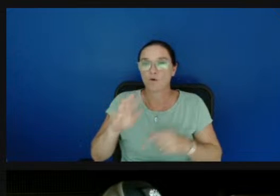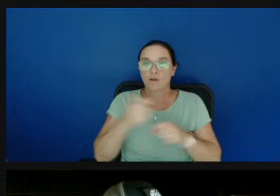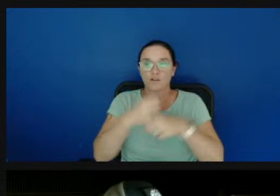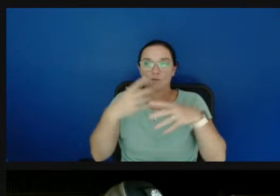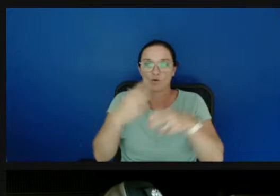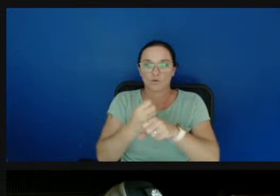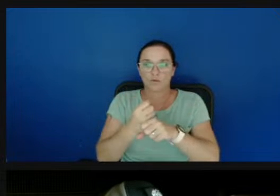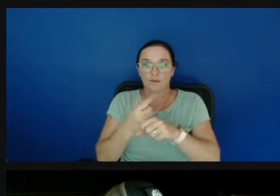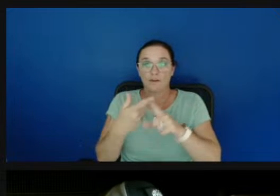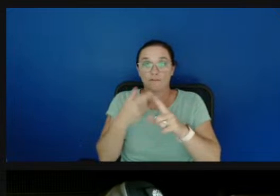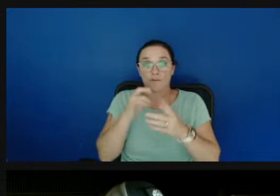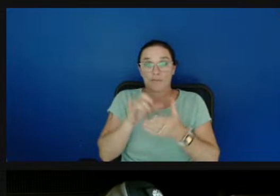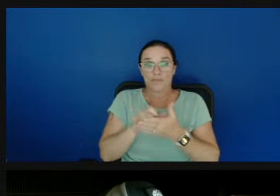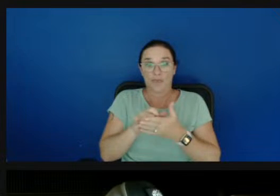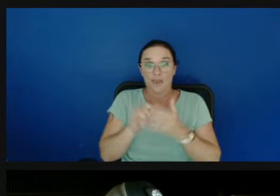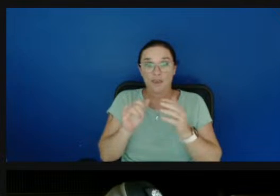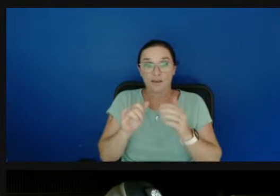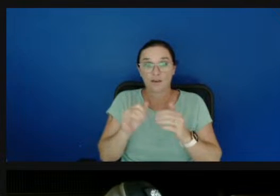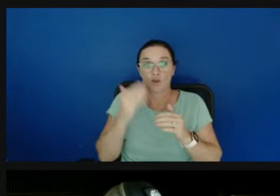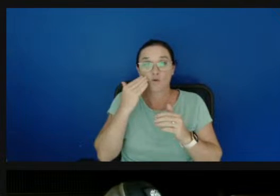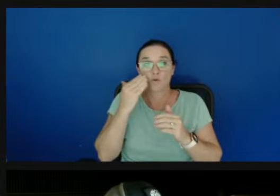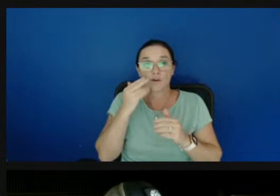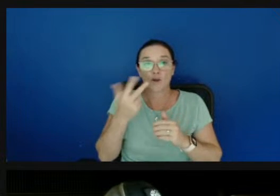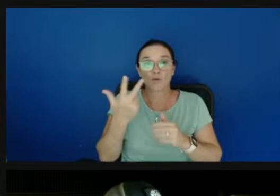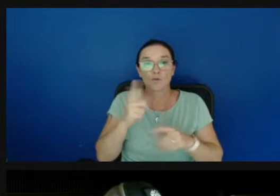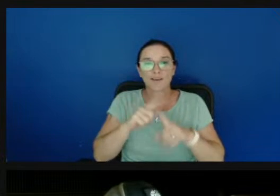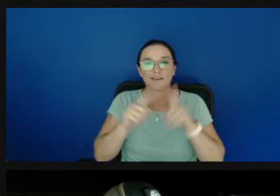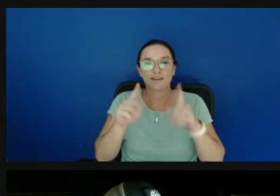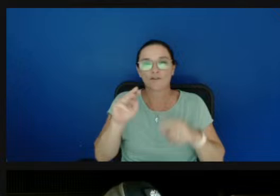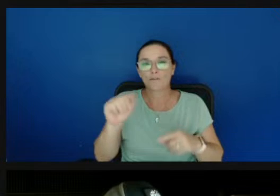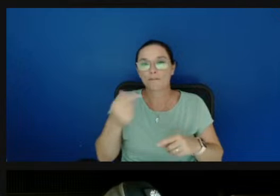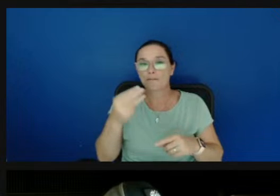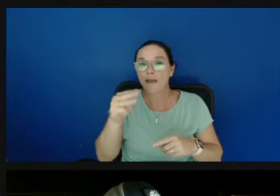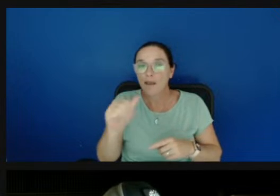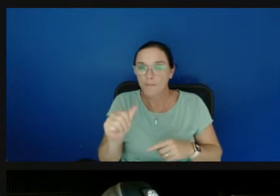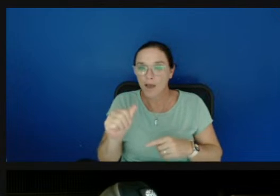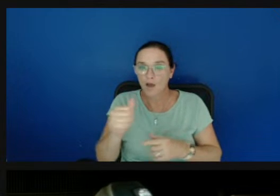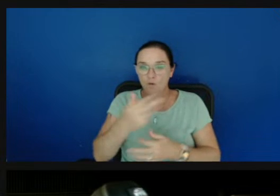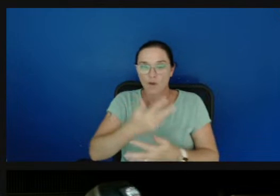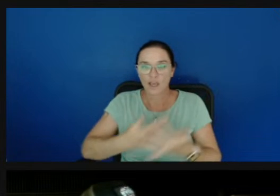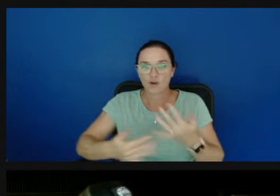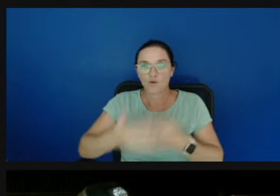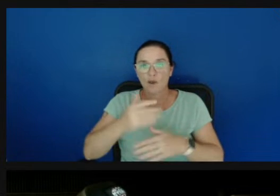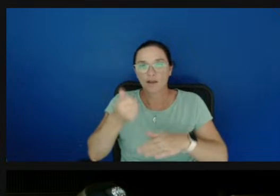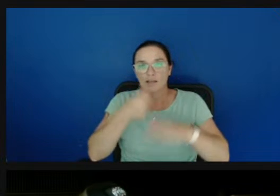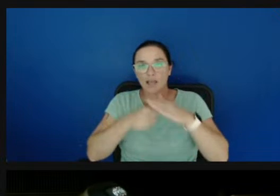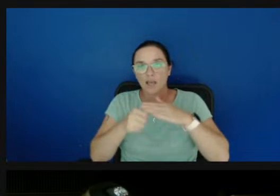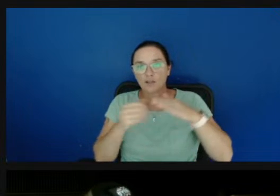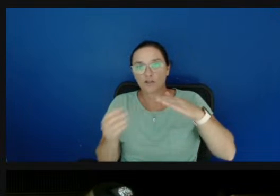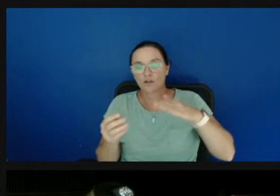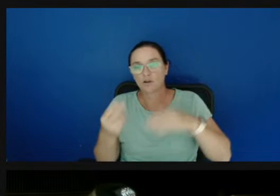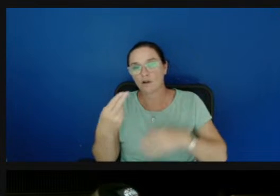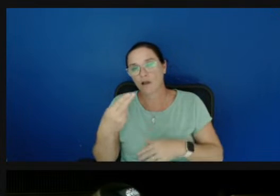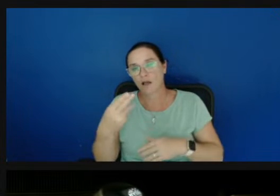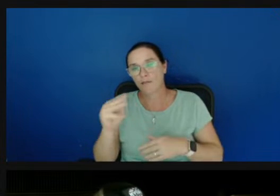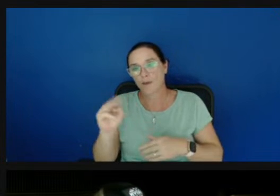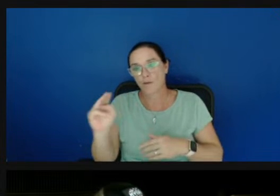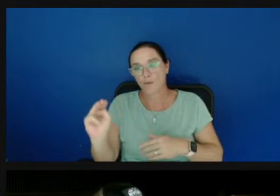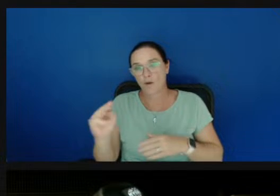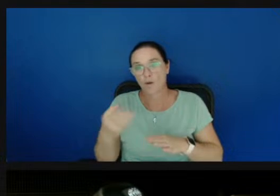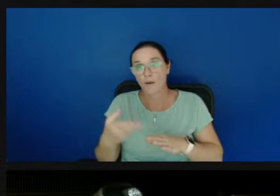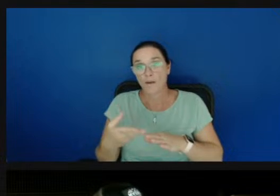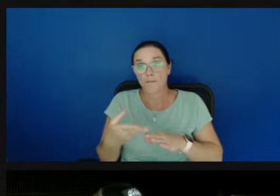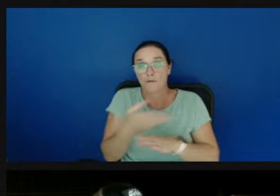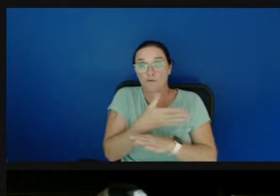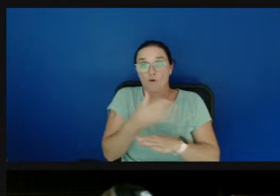this, we can infer that at least 3 magma types were interacting beneath Halemaʻumaʻu prior to and during